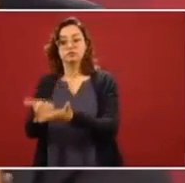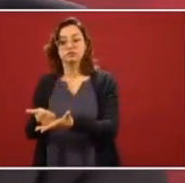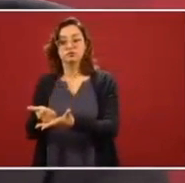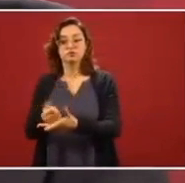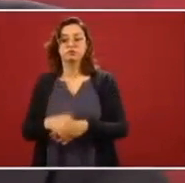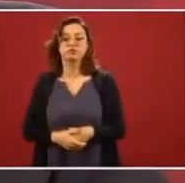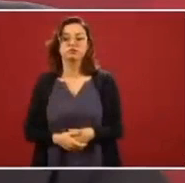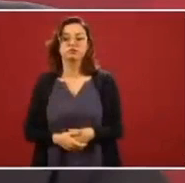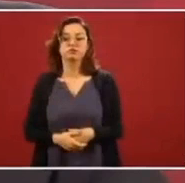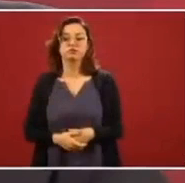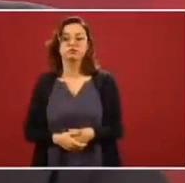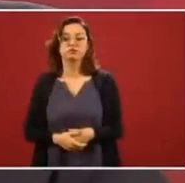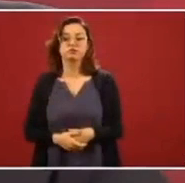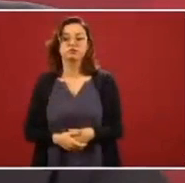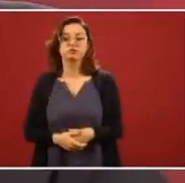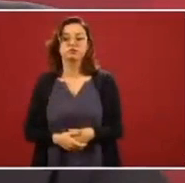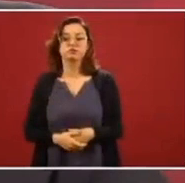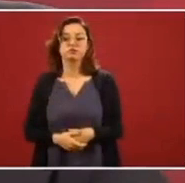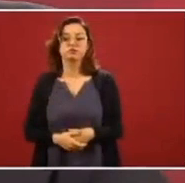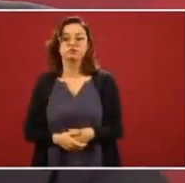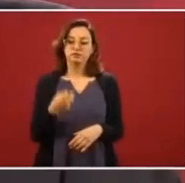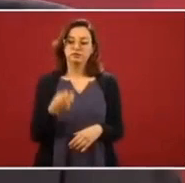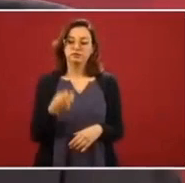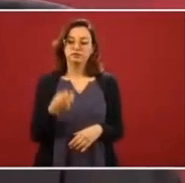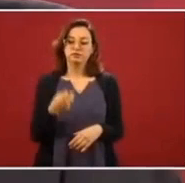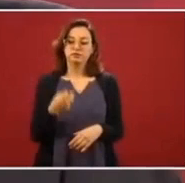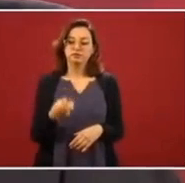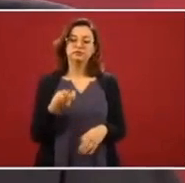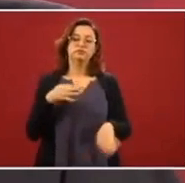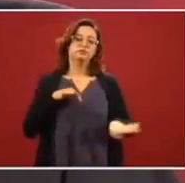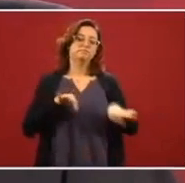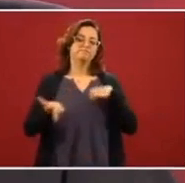En eso estamos. And we're working on that.